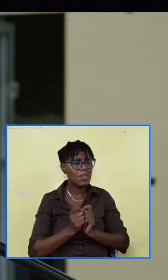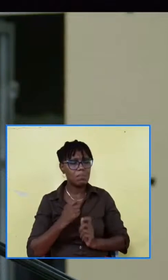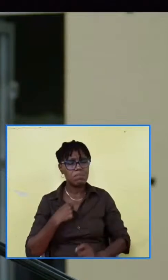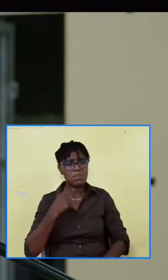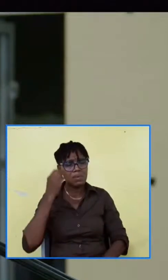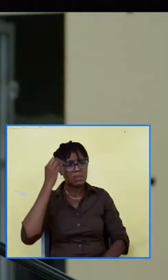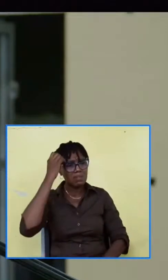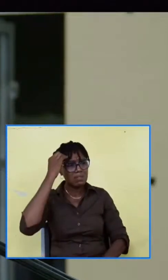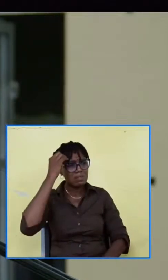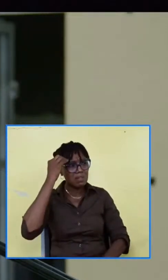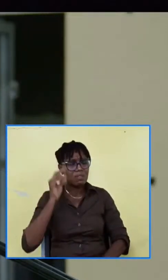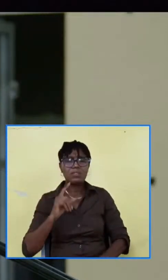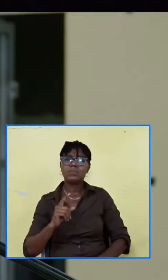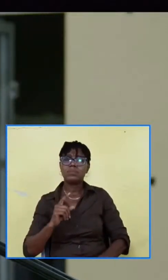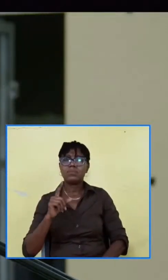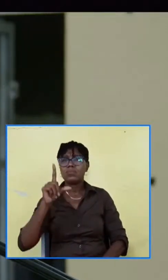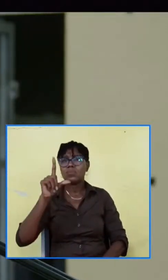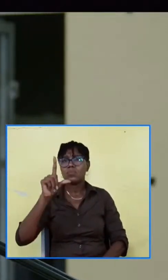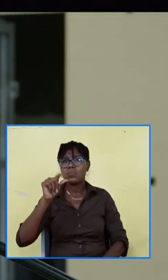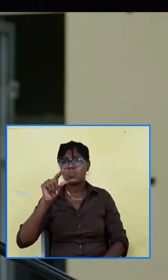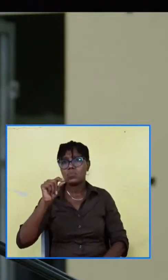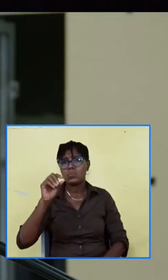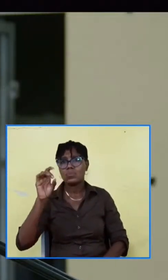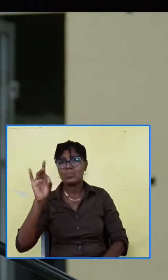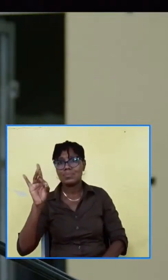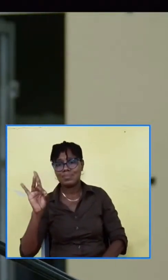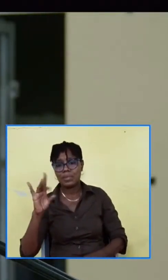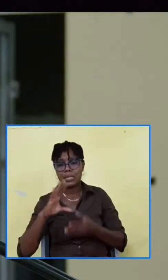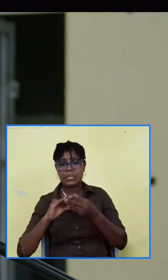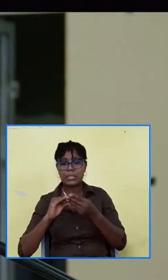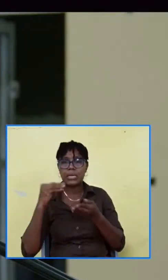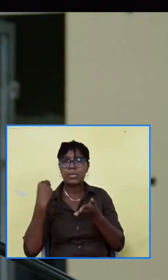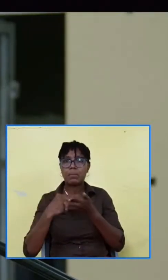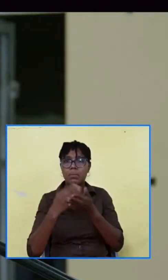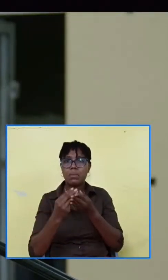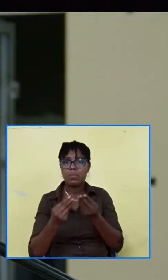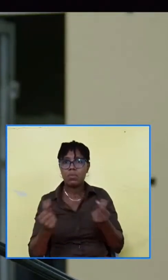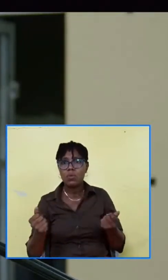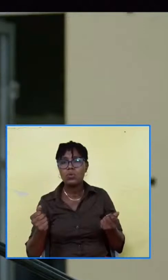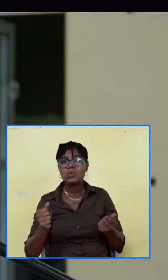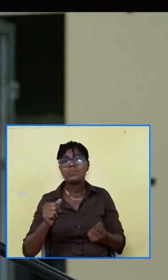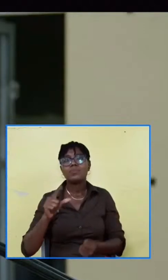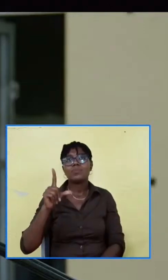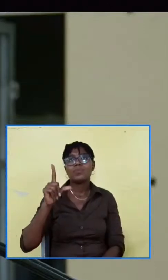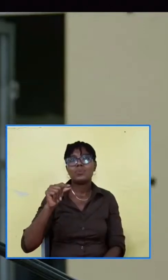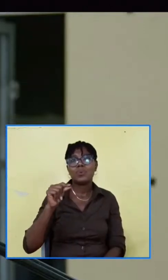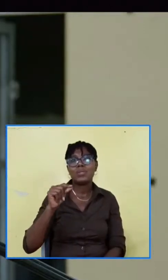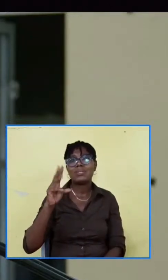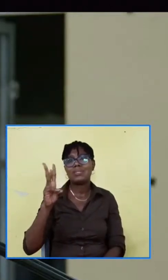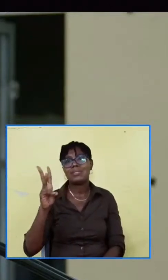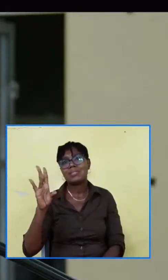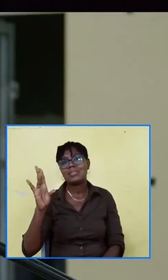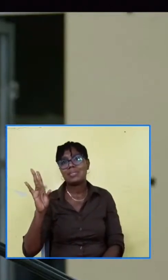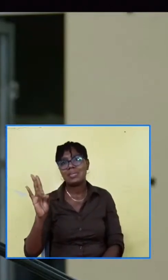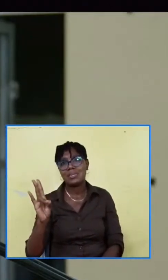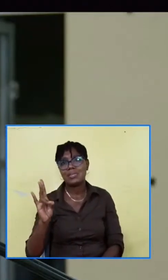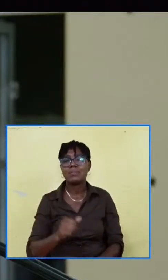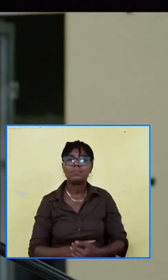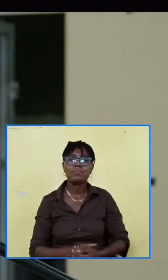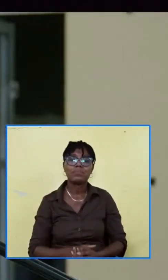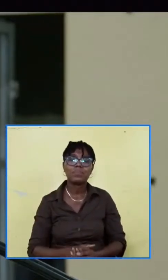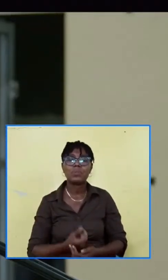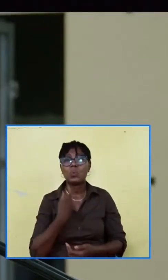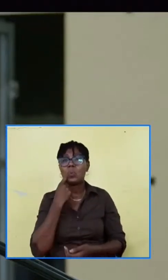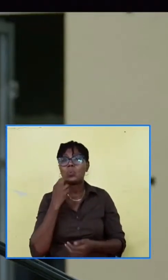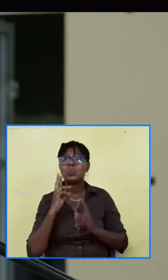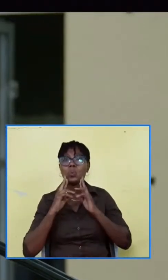move. So if I look at 2008, the depletion was 2068, 2011. You mean different reports? Okay, all right. Yes, previous reports. So